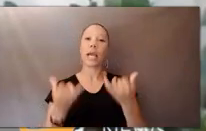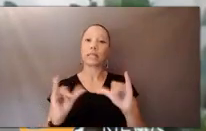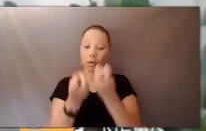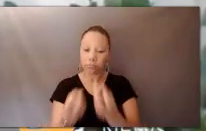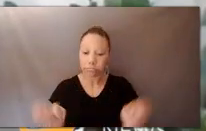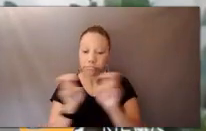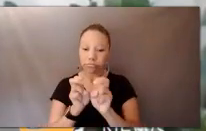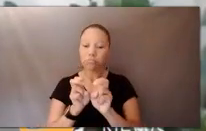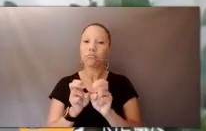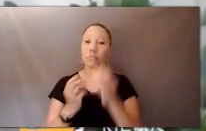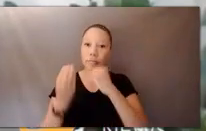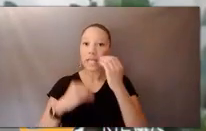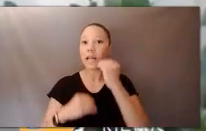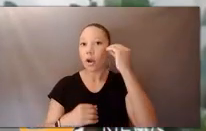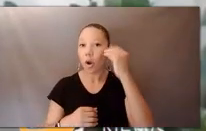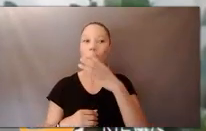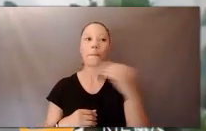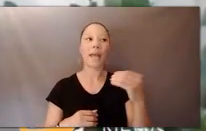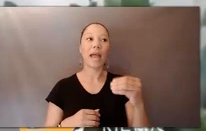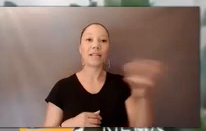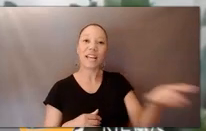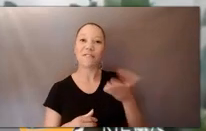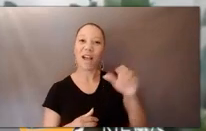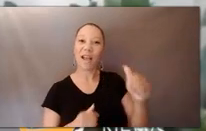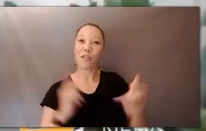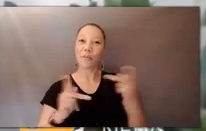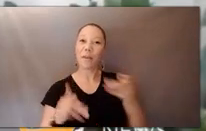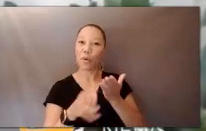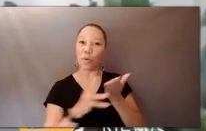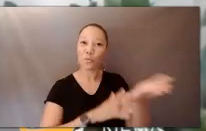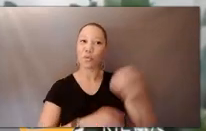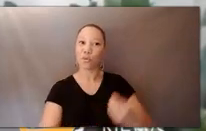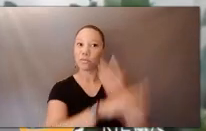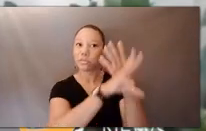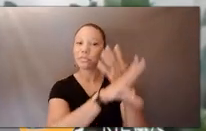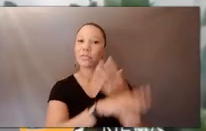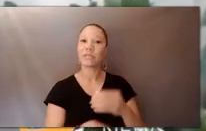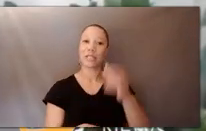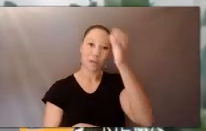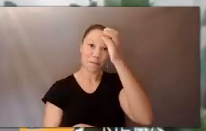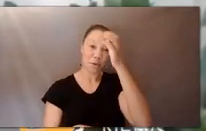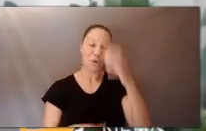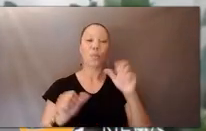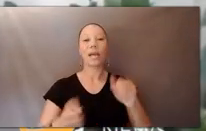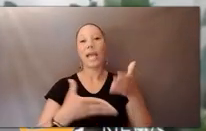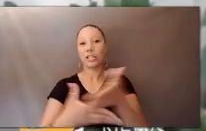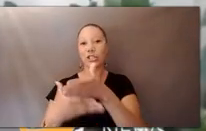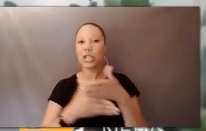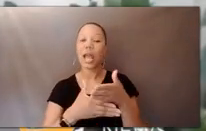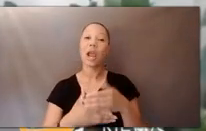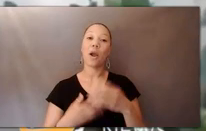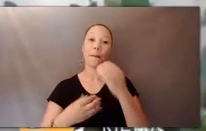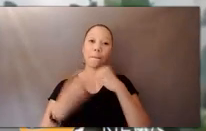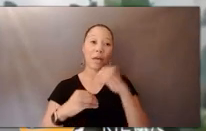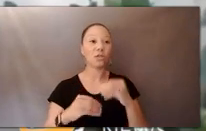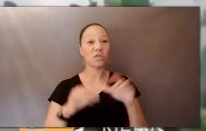virtually invite other people. And if people can't attend, they could send those stories that we might share at that meal through video recordings.